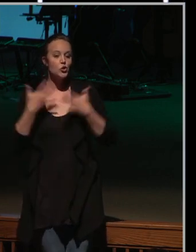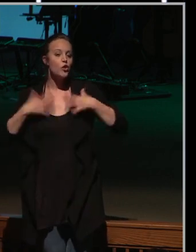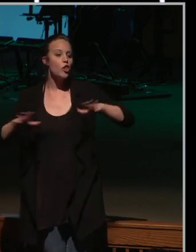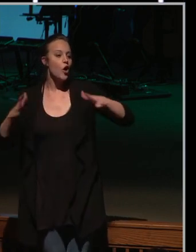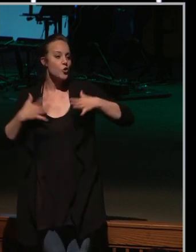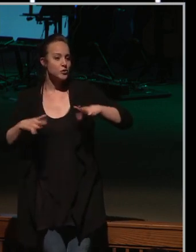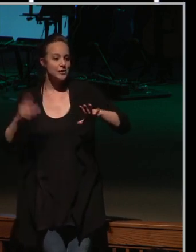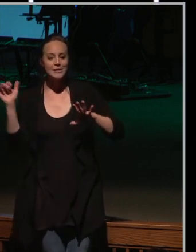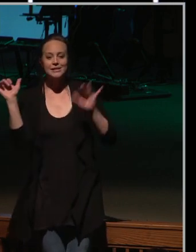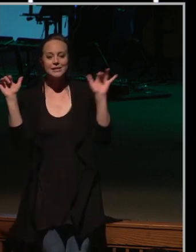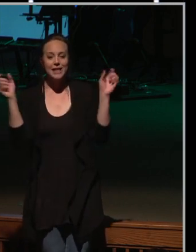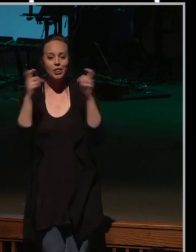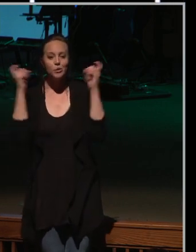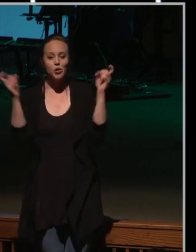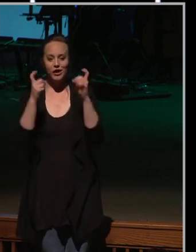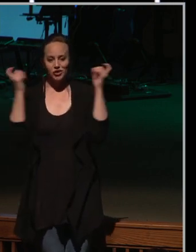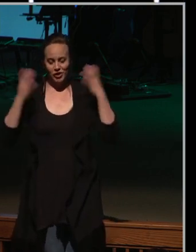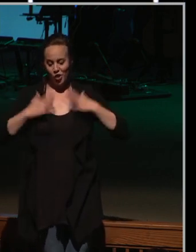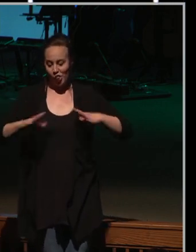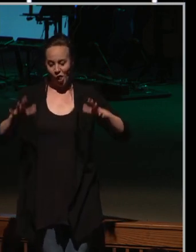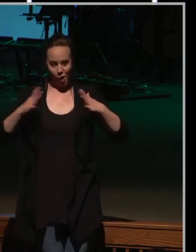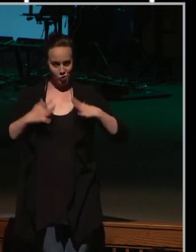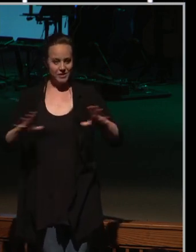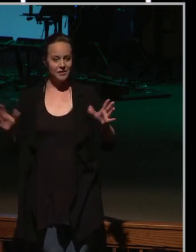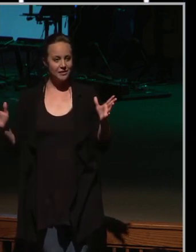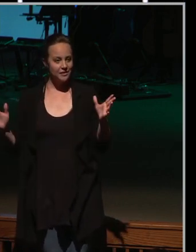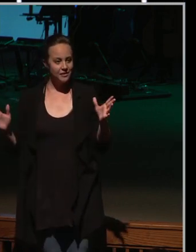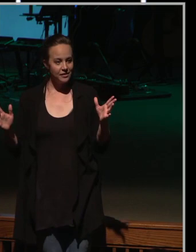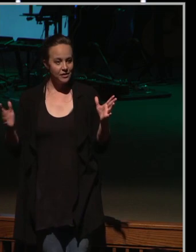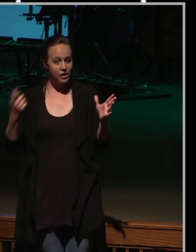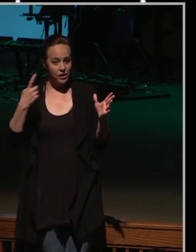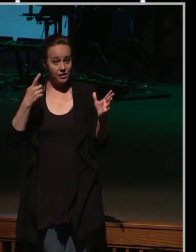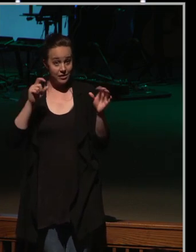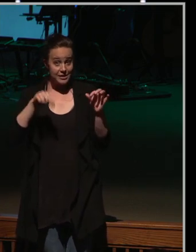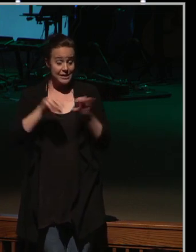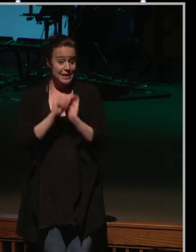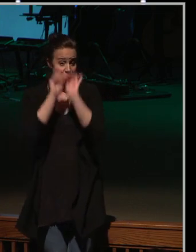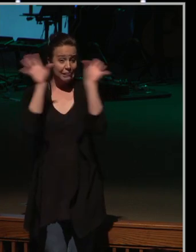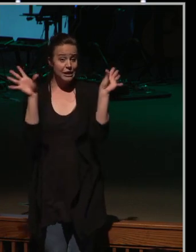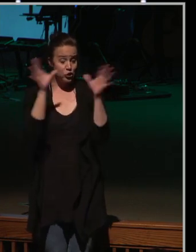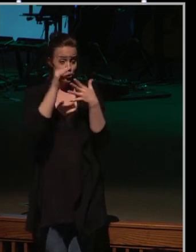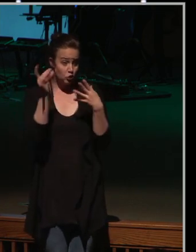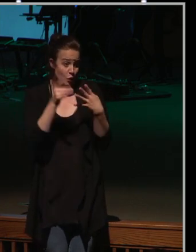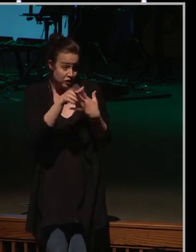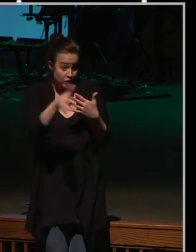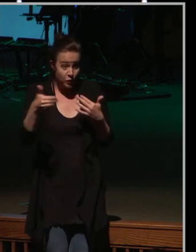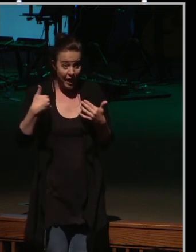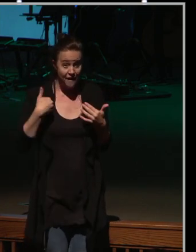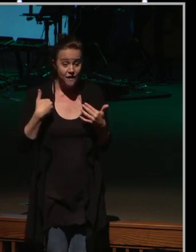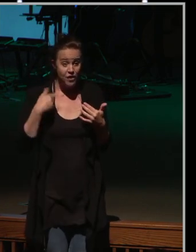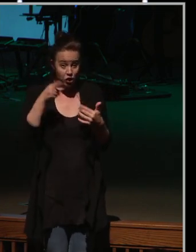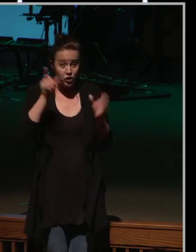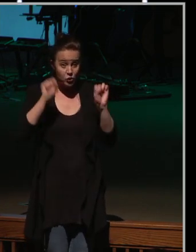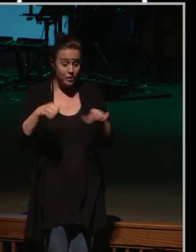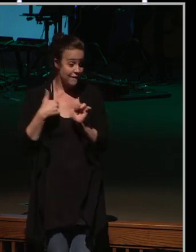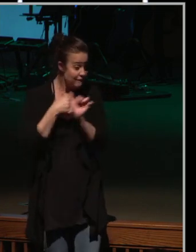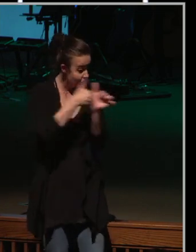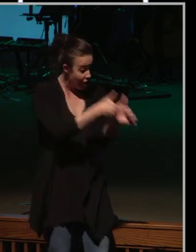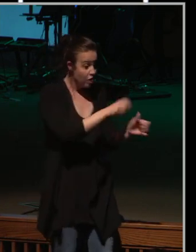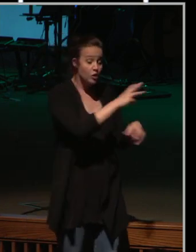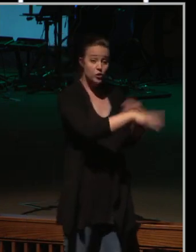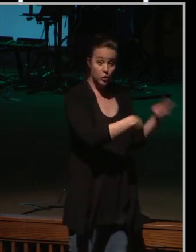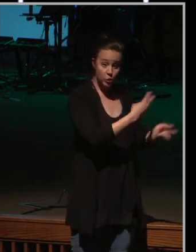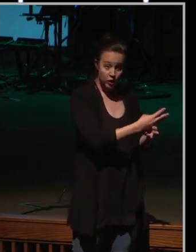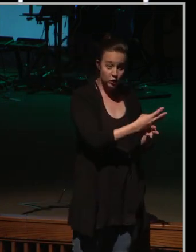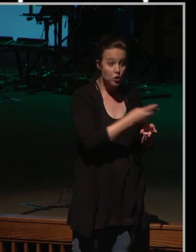clothes. He's making a very clear choice. We can follow the world and what it values, or we can bear the image of God and reflect him